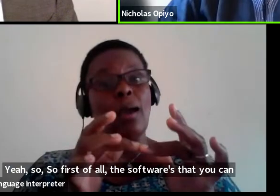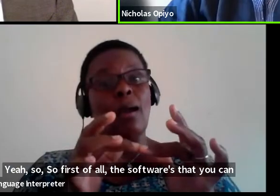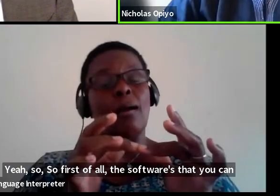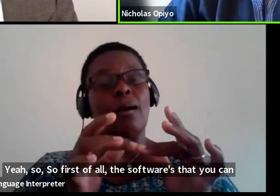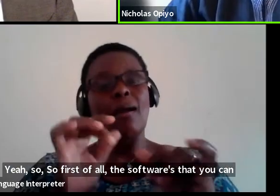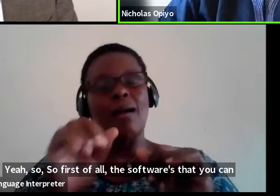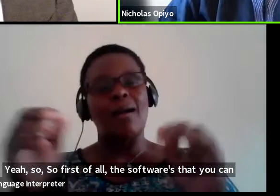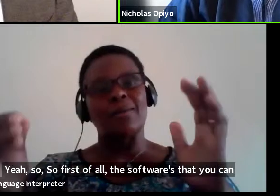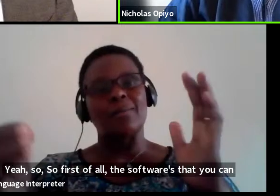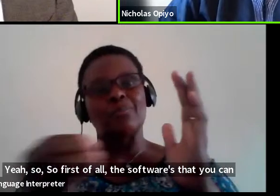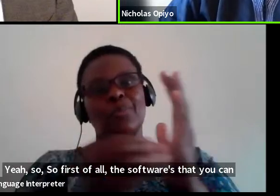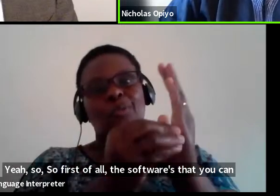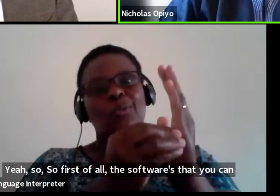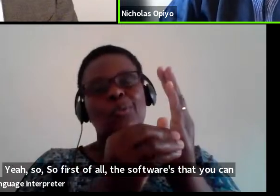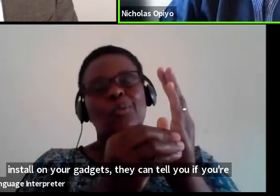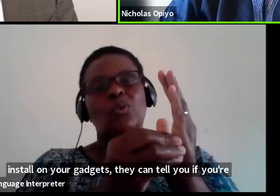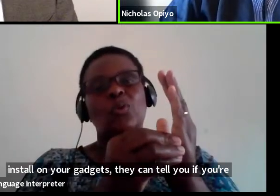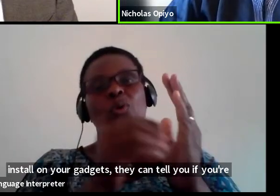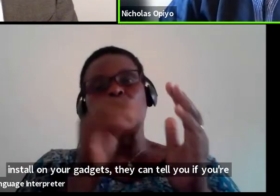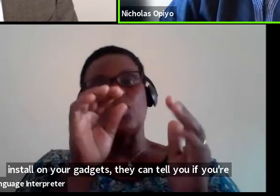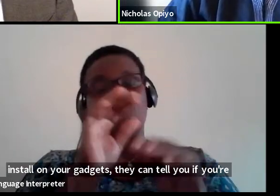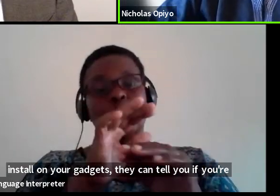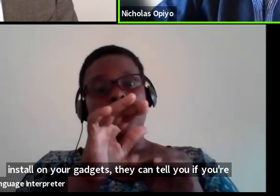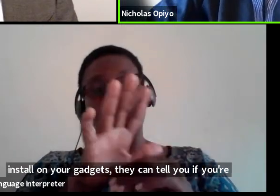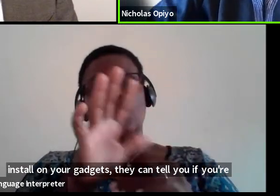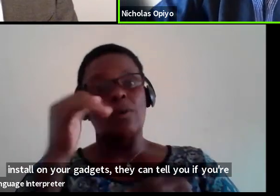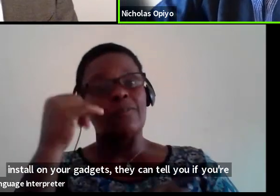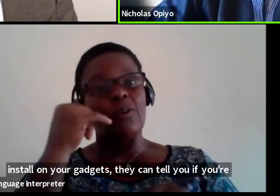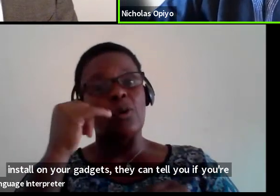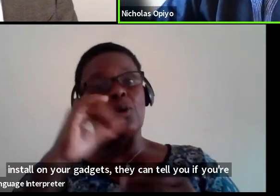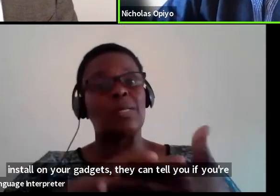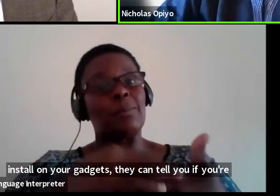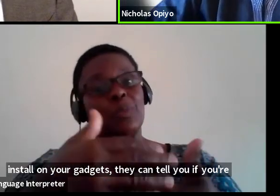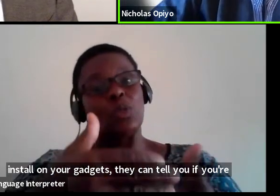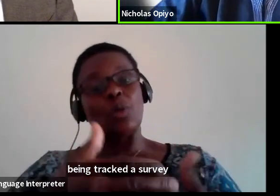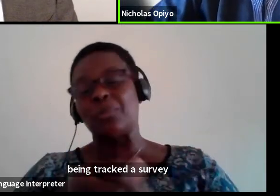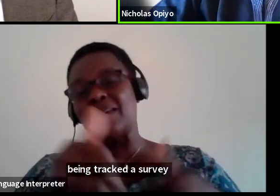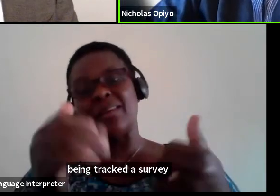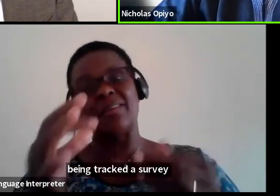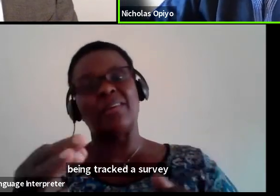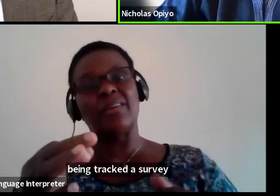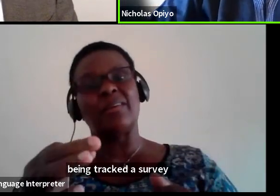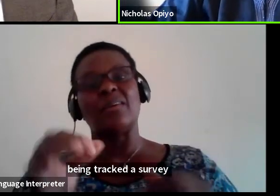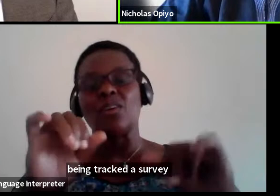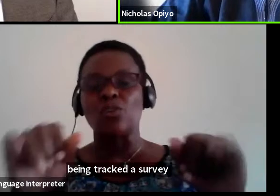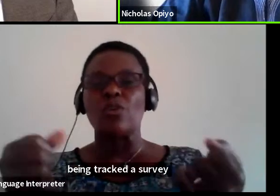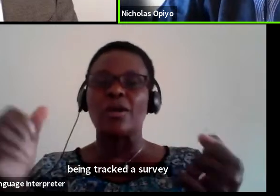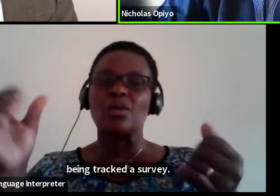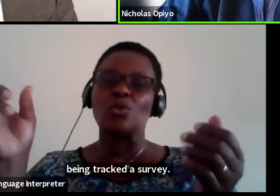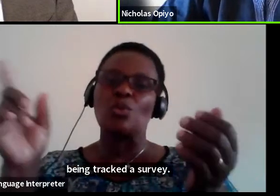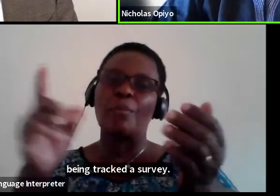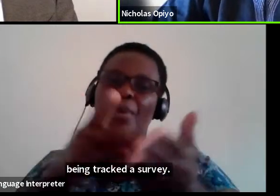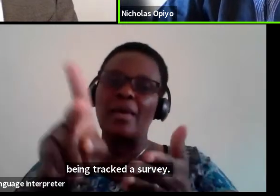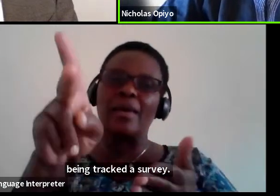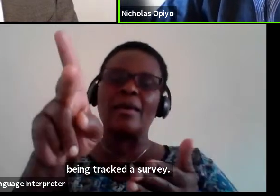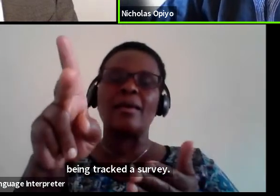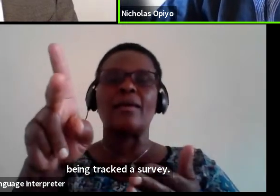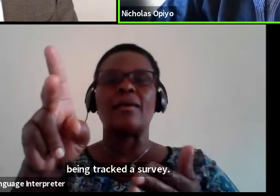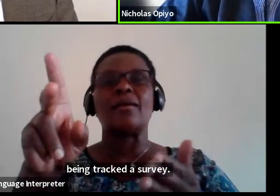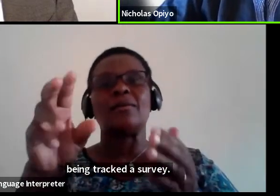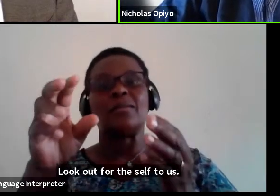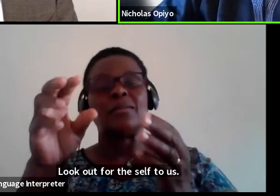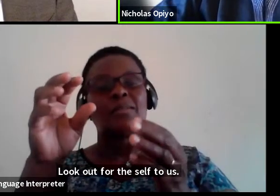you if you're being tracked or surveyed. Look out for these softwares. I have, for example,